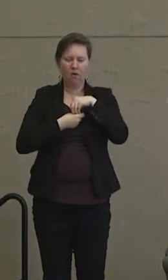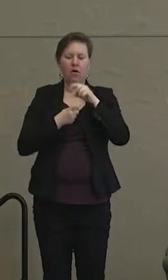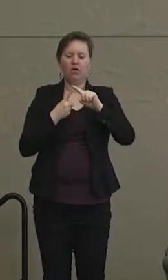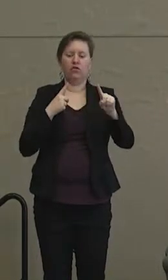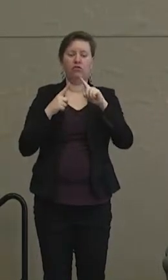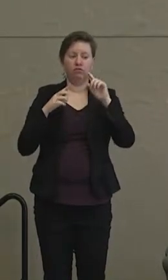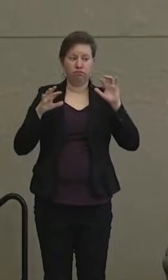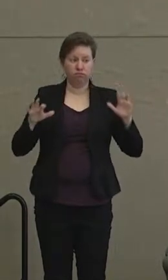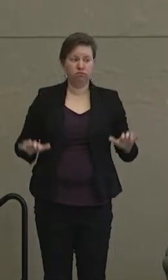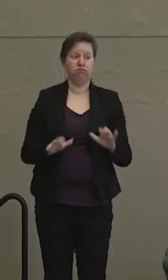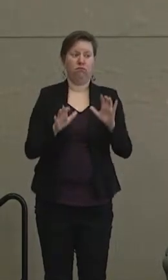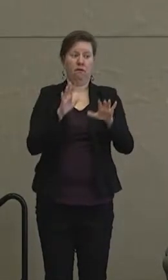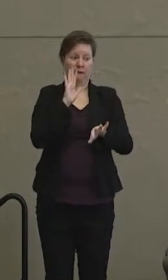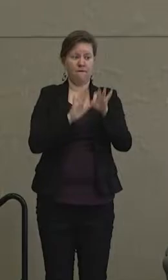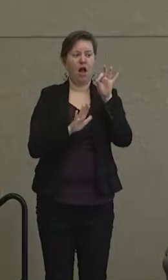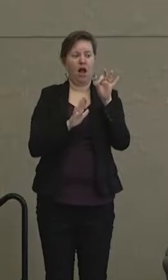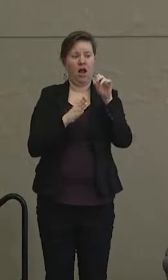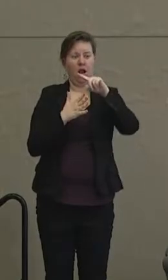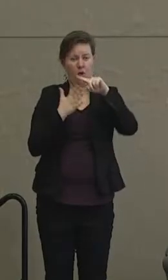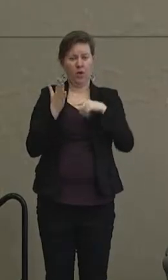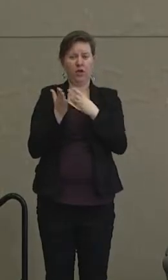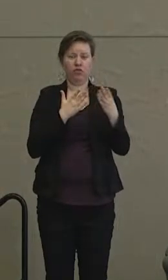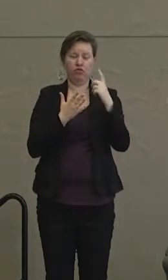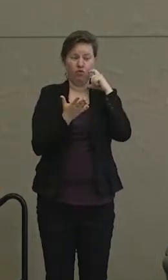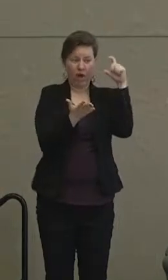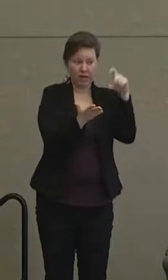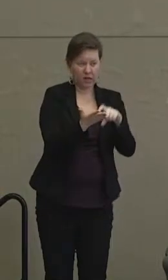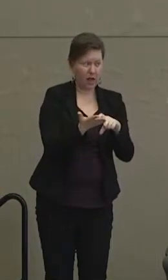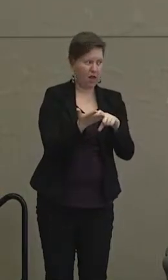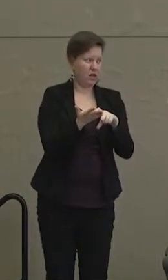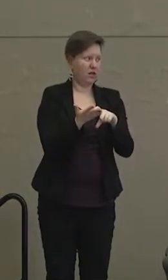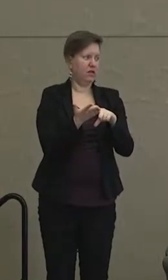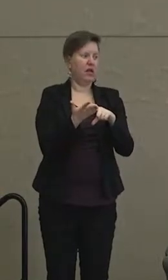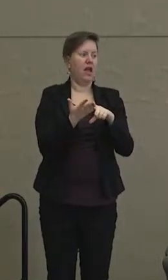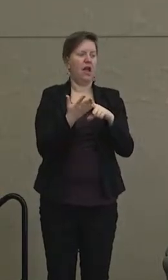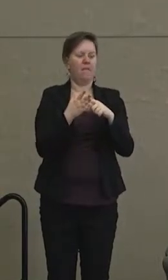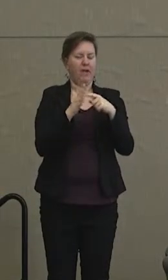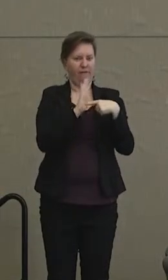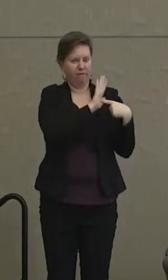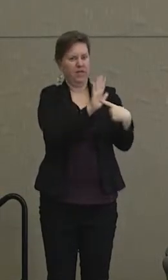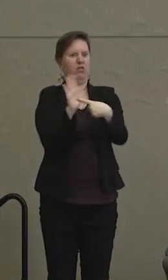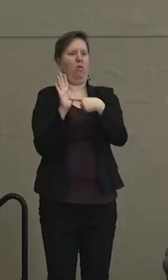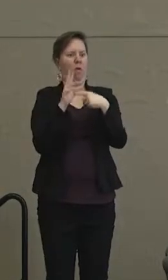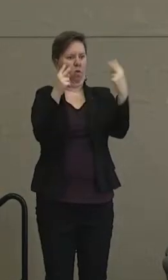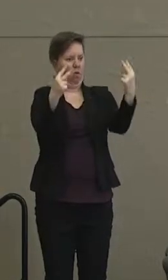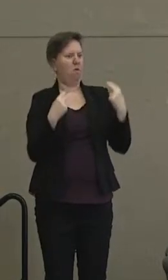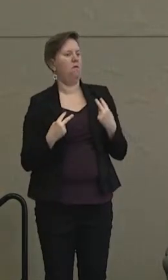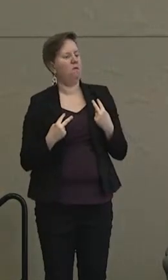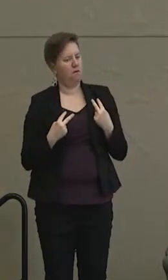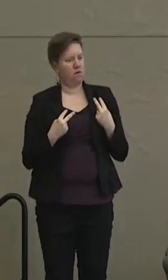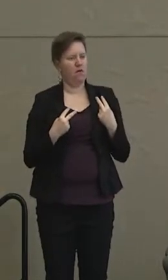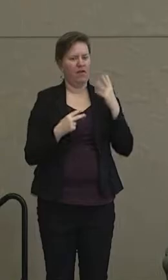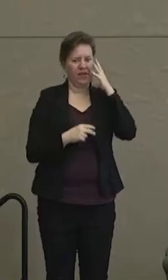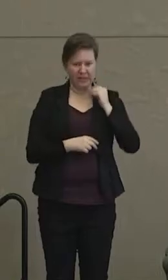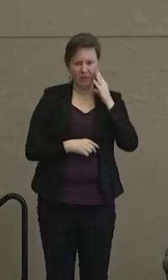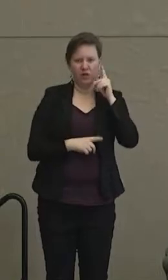to actually find ways to both recognize as well as make visible the experiences of survivors,